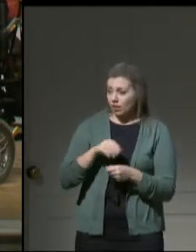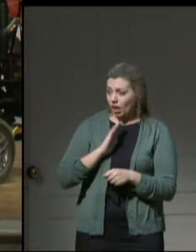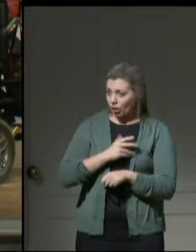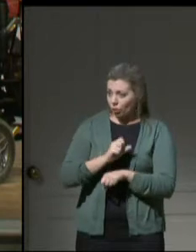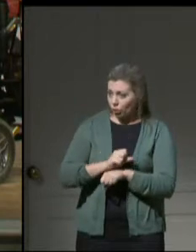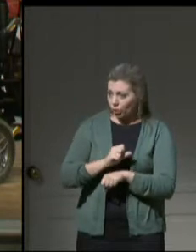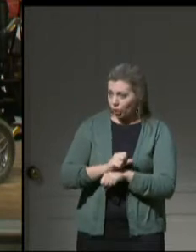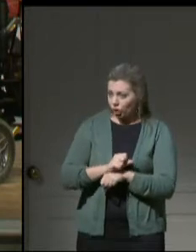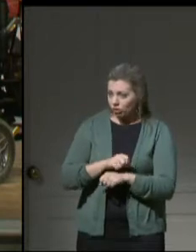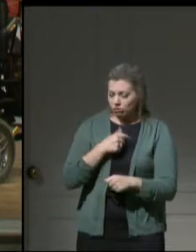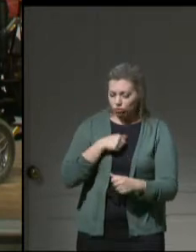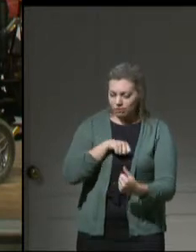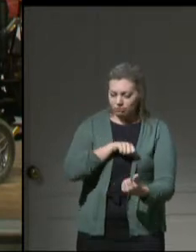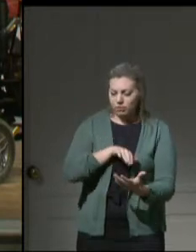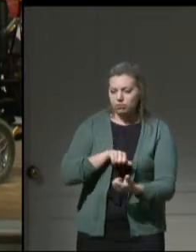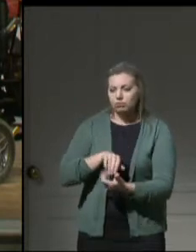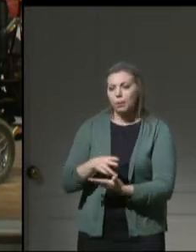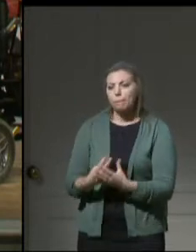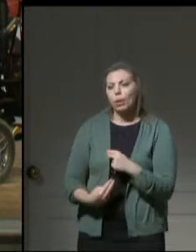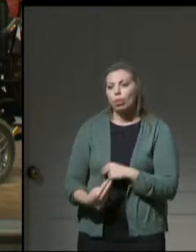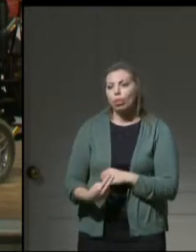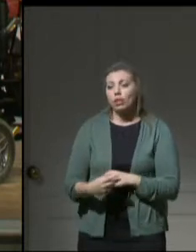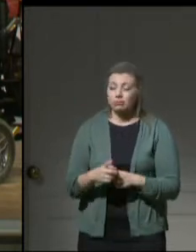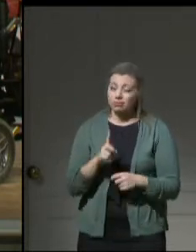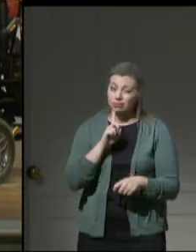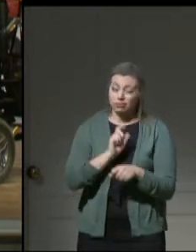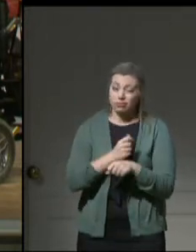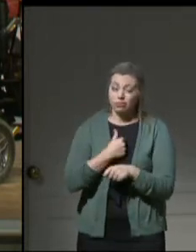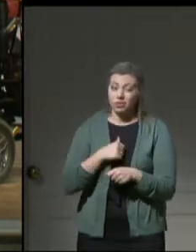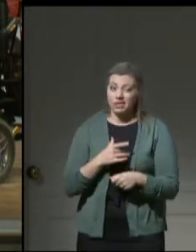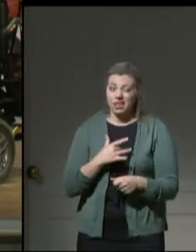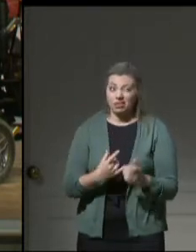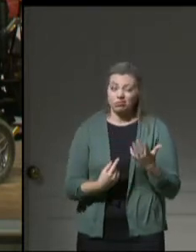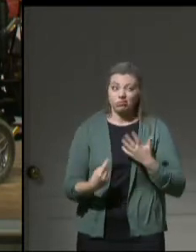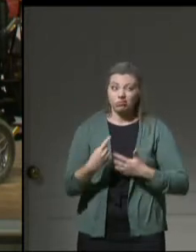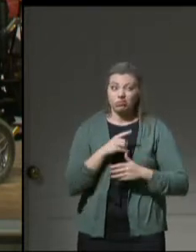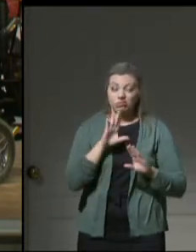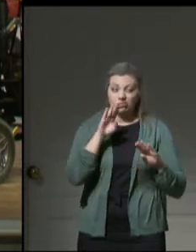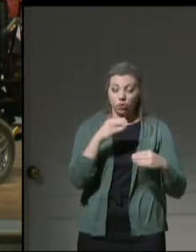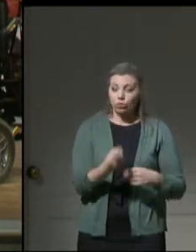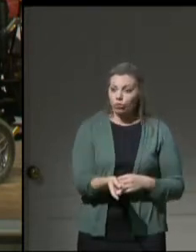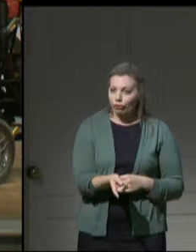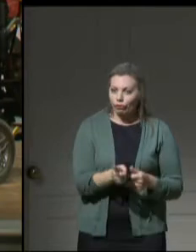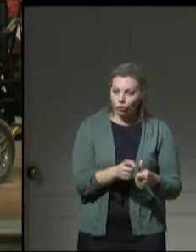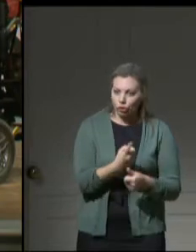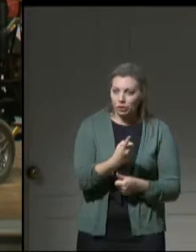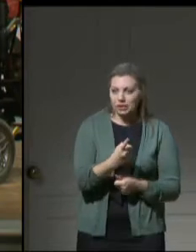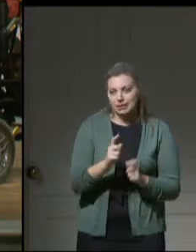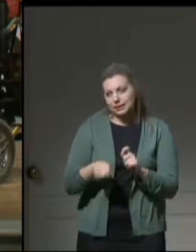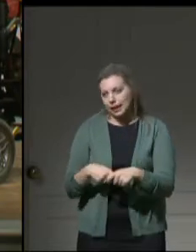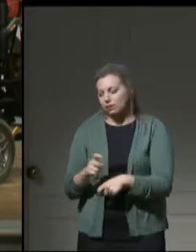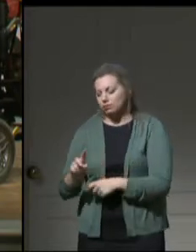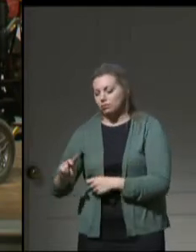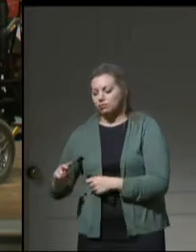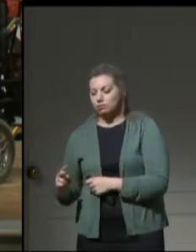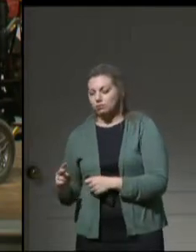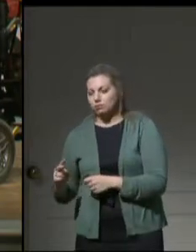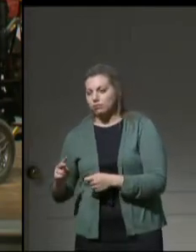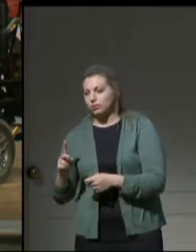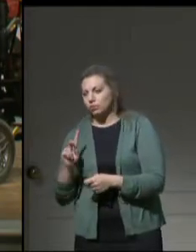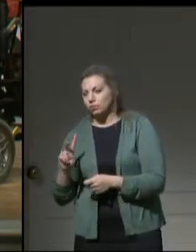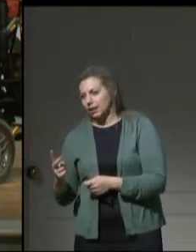much addressed both. And if anything, we addressed more the first than the latter. Particularly, what we